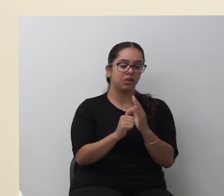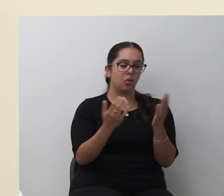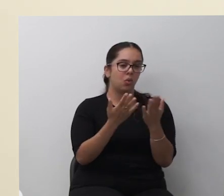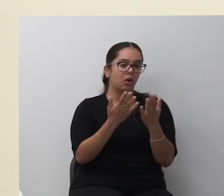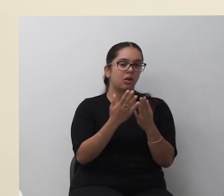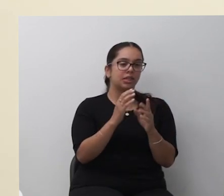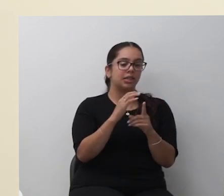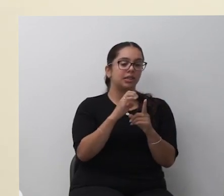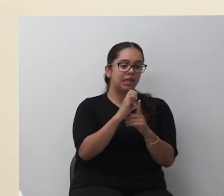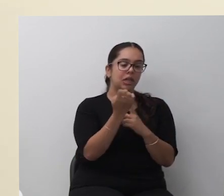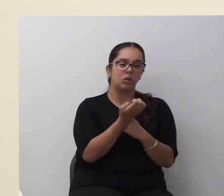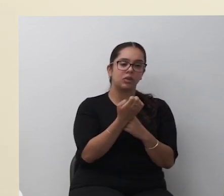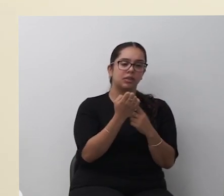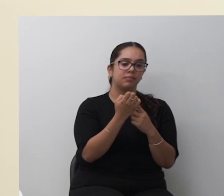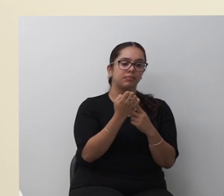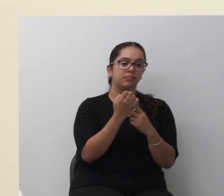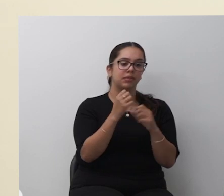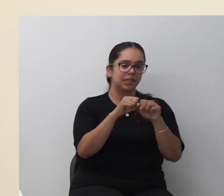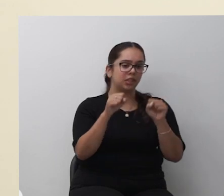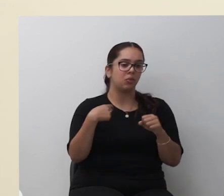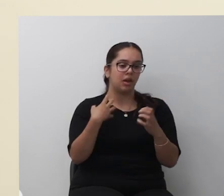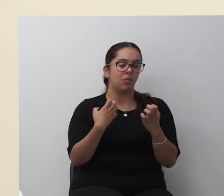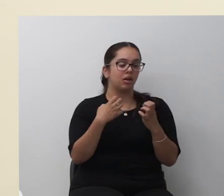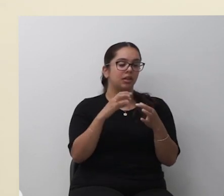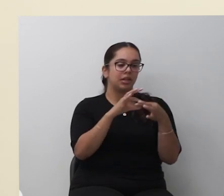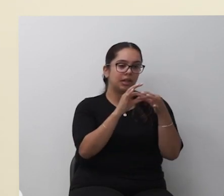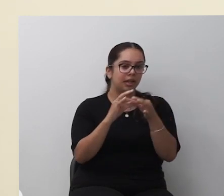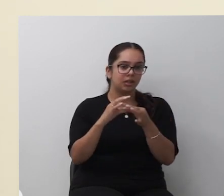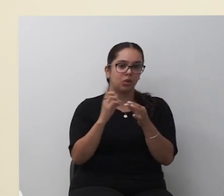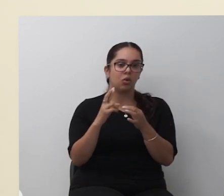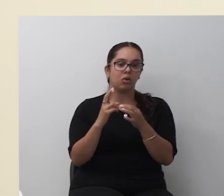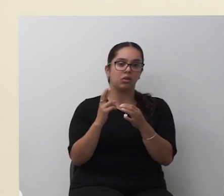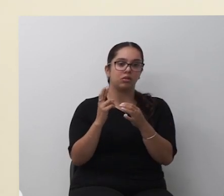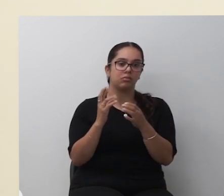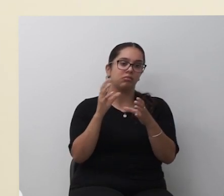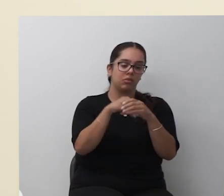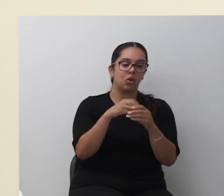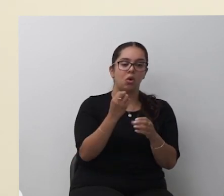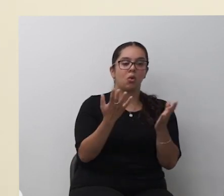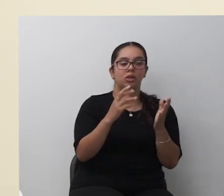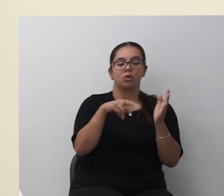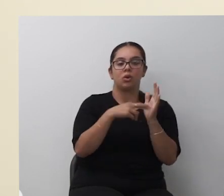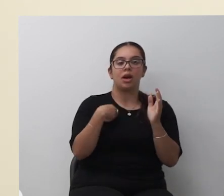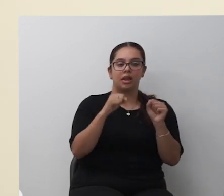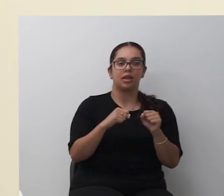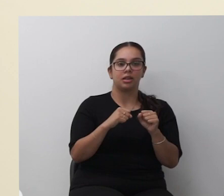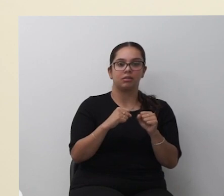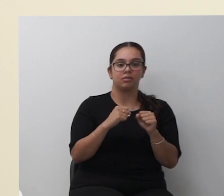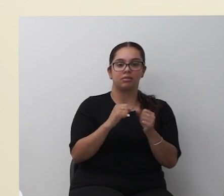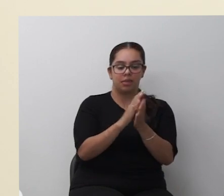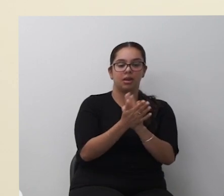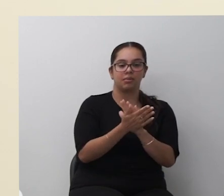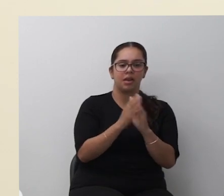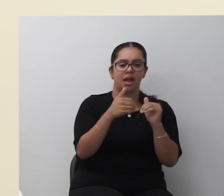are the ecosystems that I want to connect to or bring along? And what is the role that I can play? And how is that